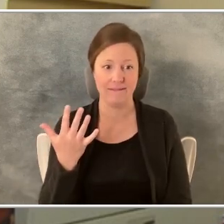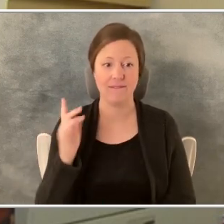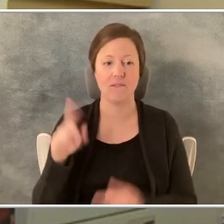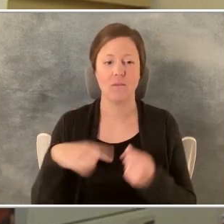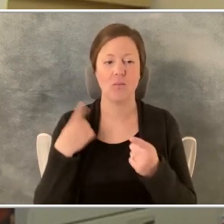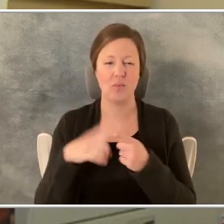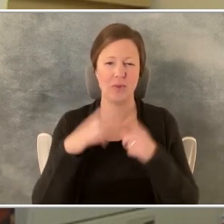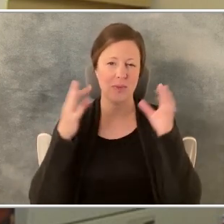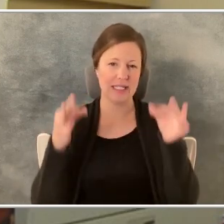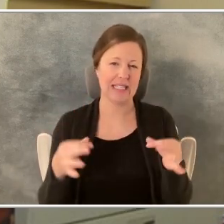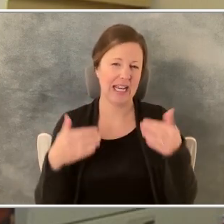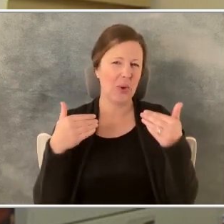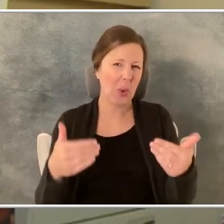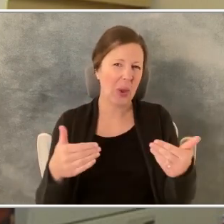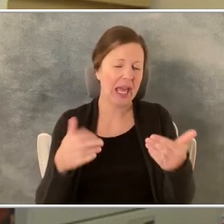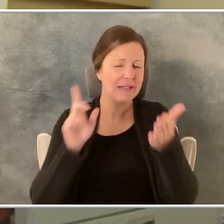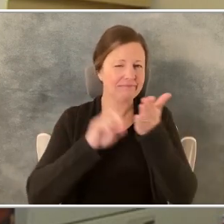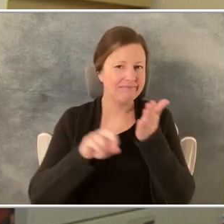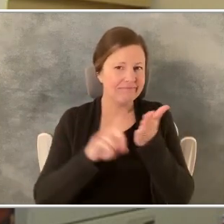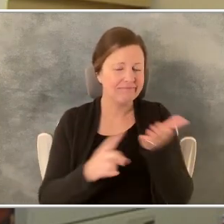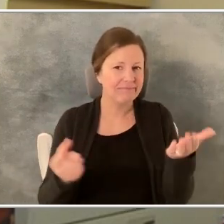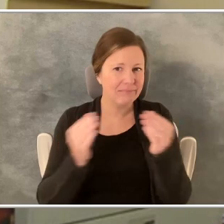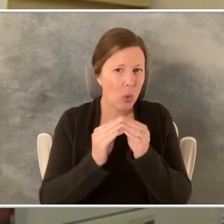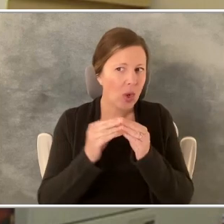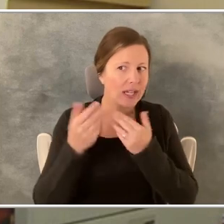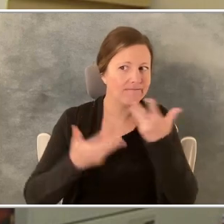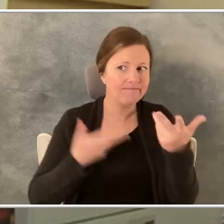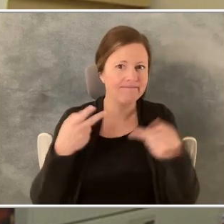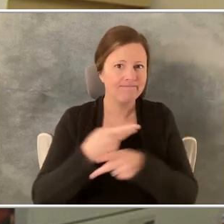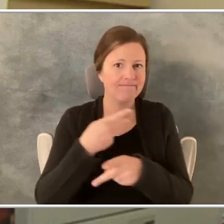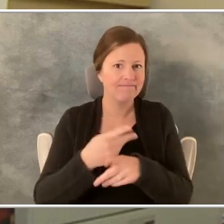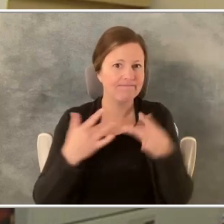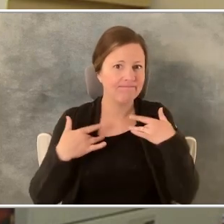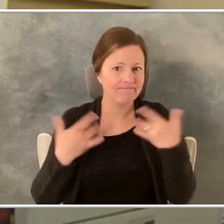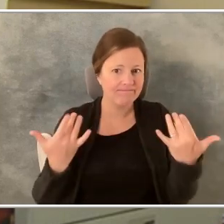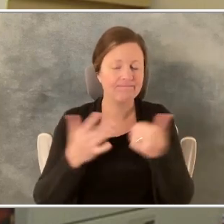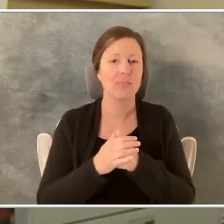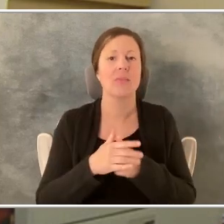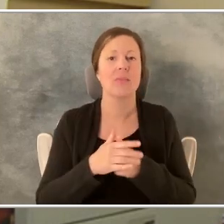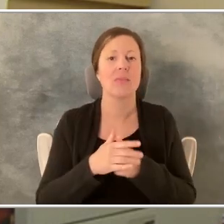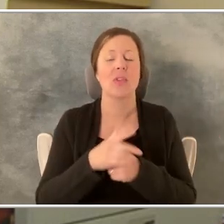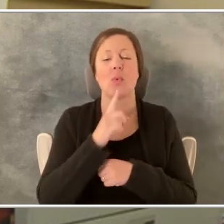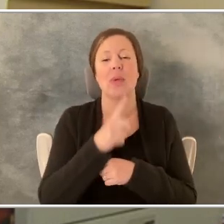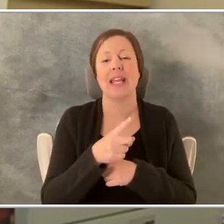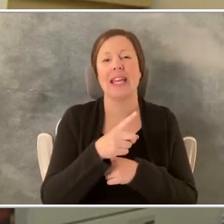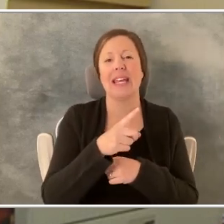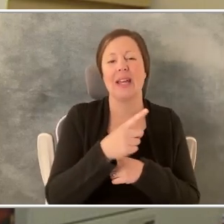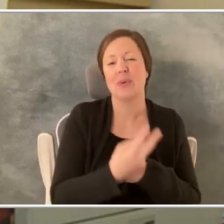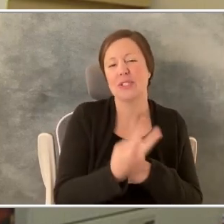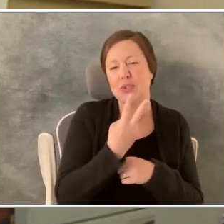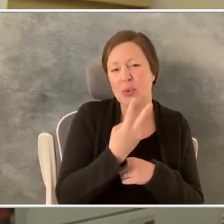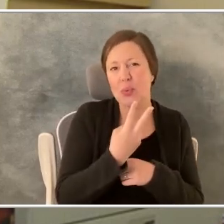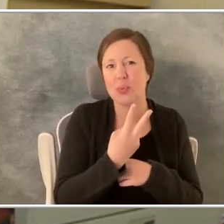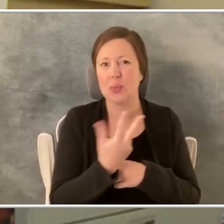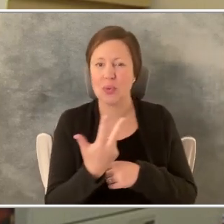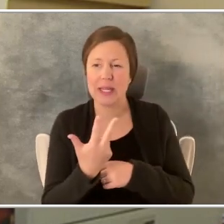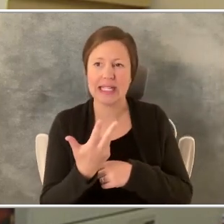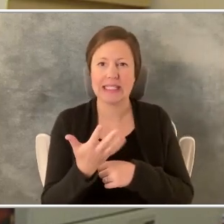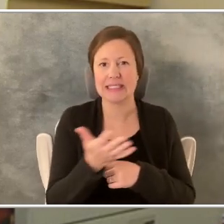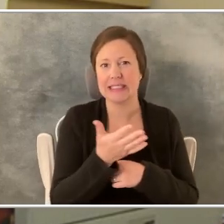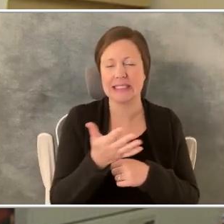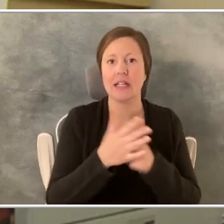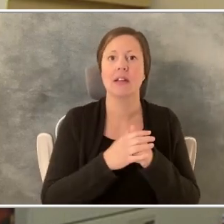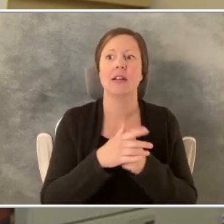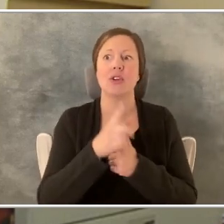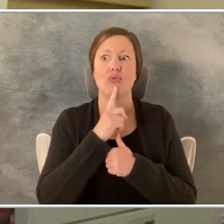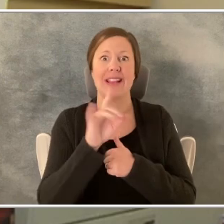to take a further look. Up to that point, it was in the high 2s, mid 3s, and that was actually probably